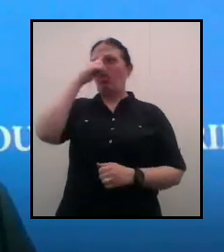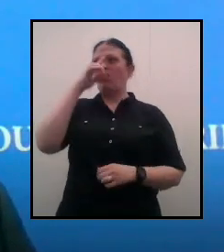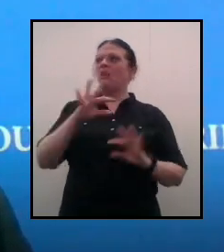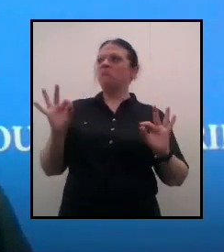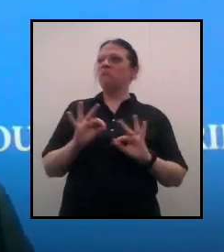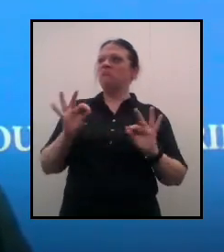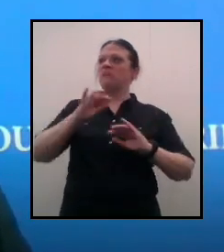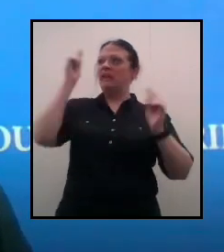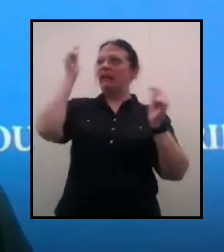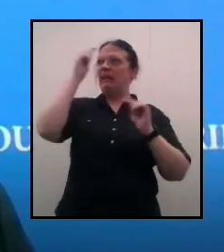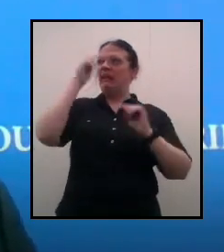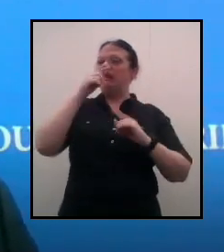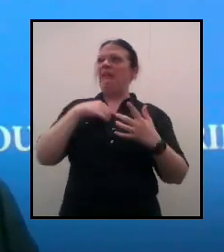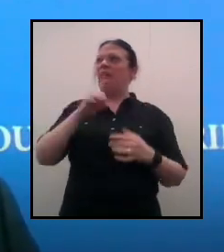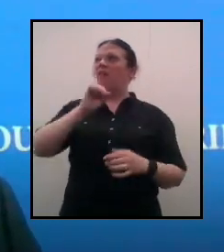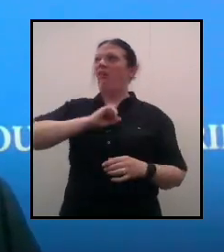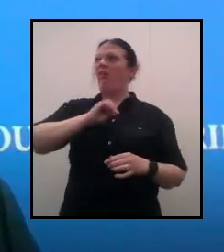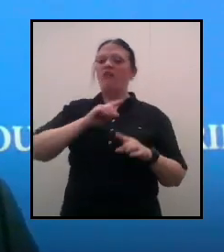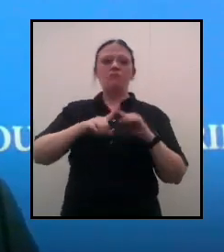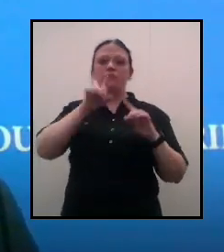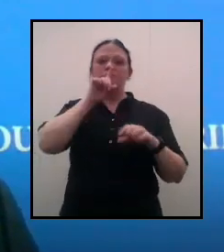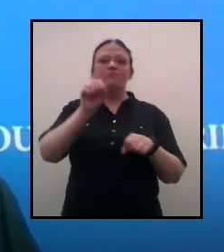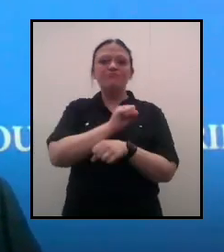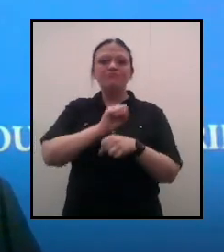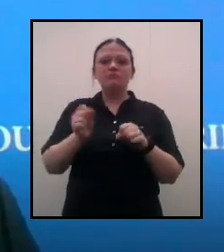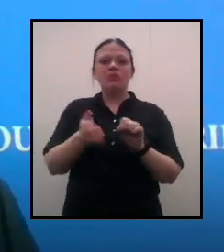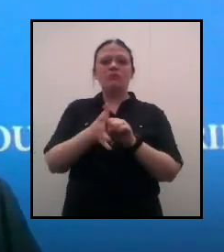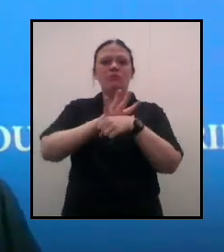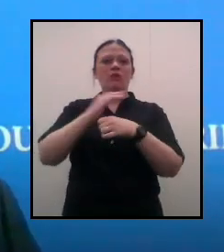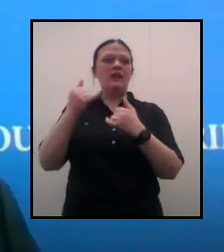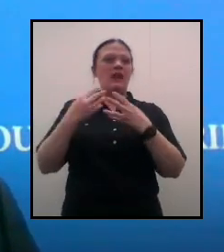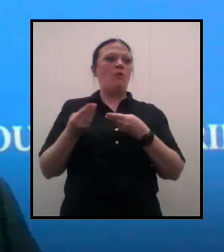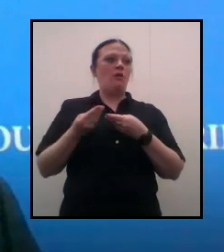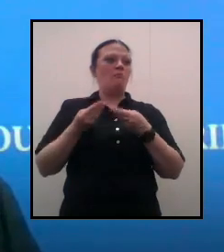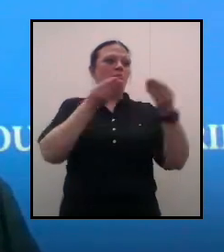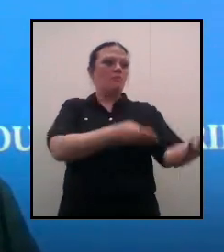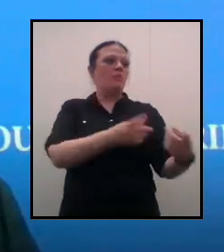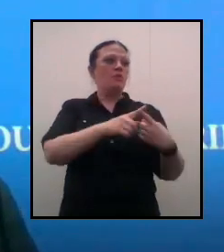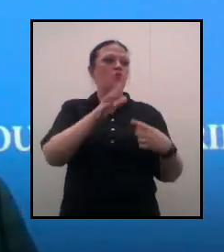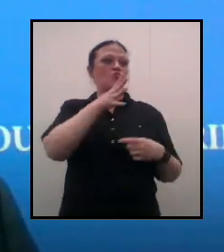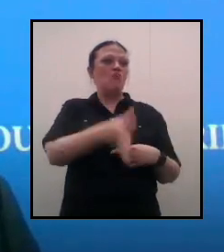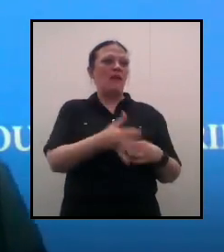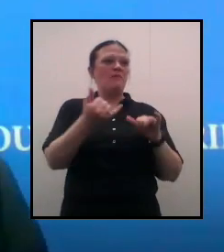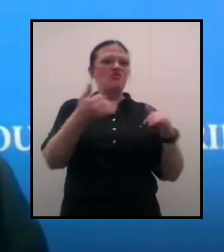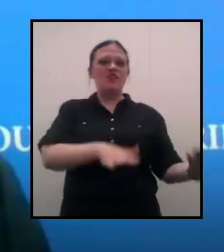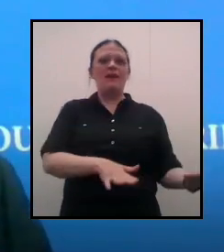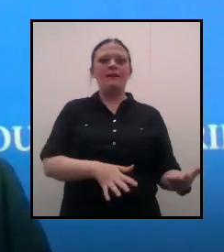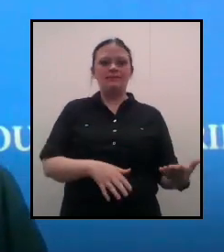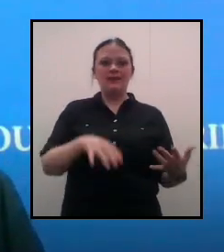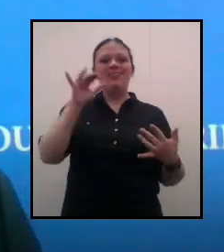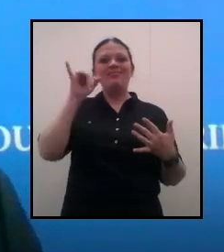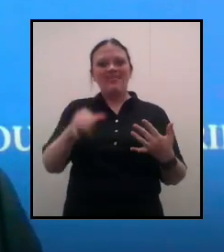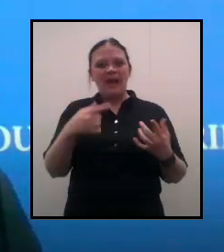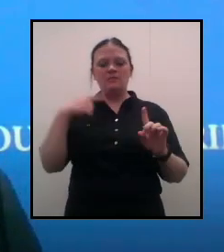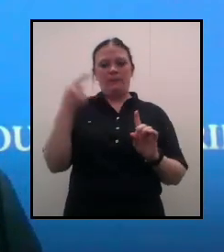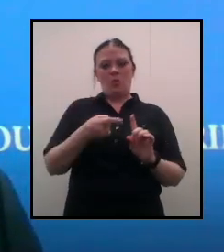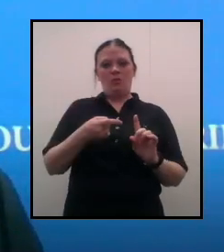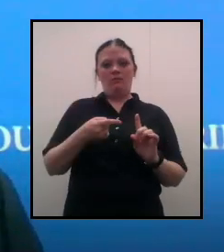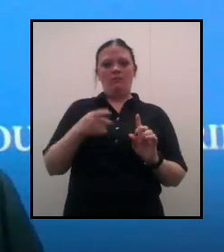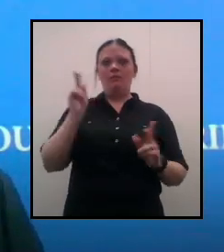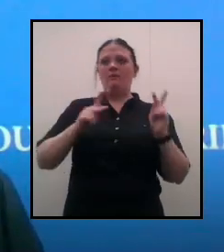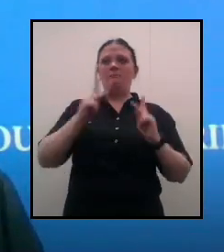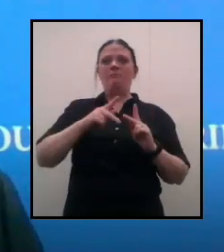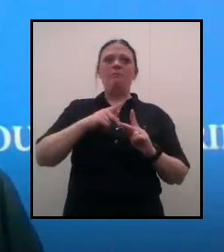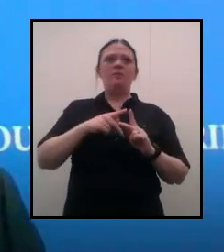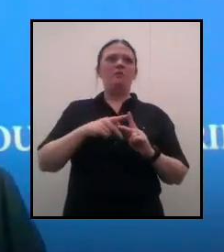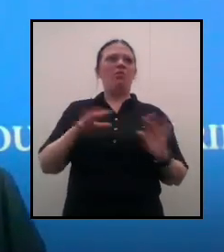cough was actually the coronavirus, COVID-19. I passed it on to my grandmother who died. That's what I'm talking about, and people aren't taking it